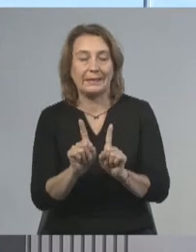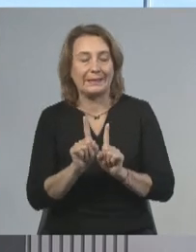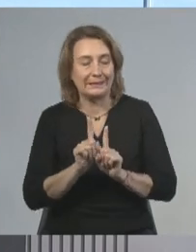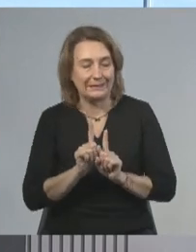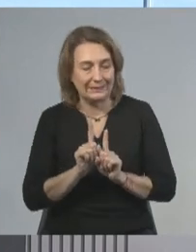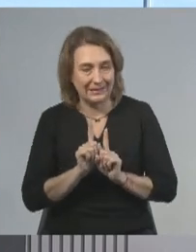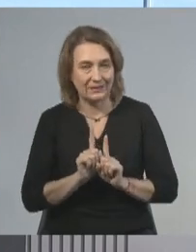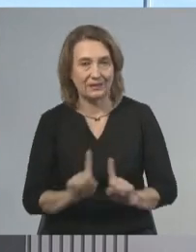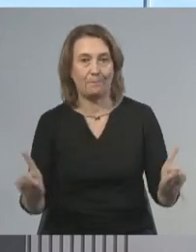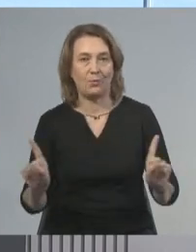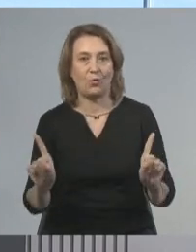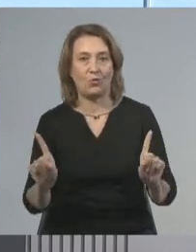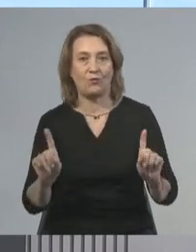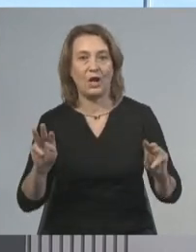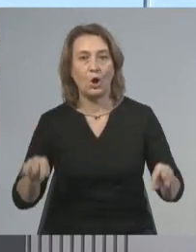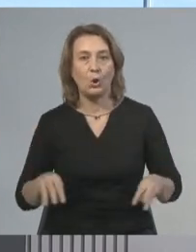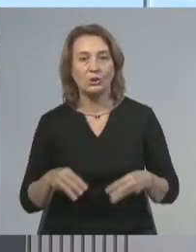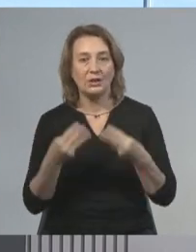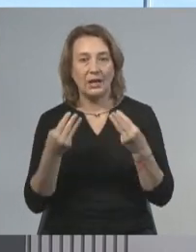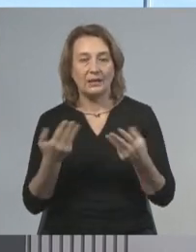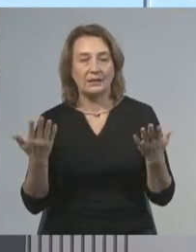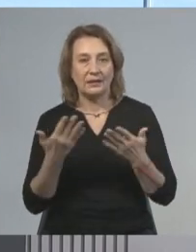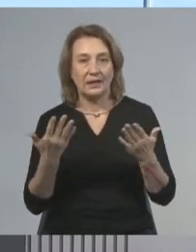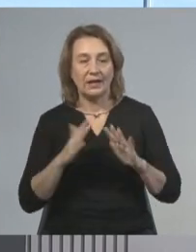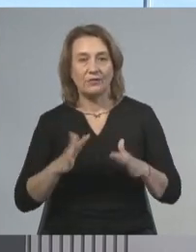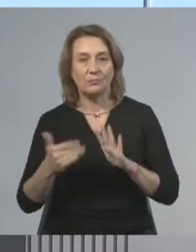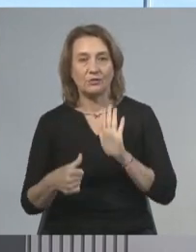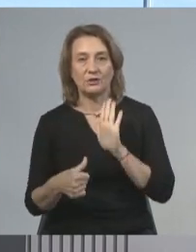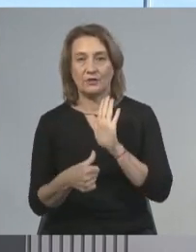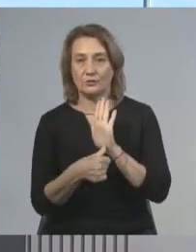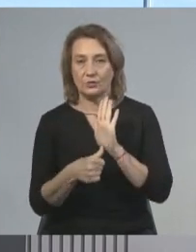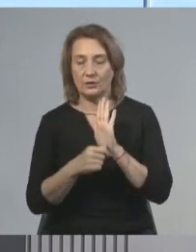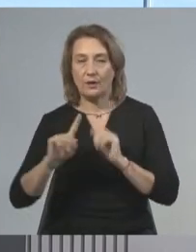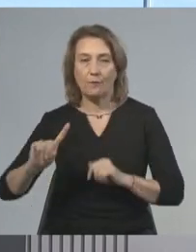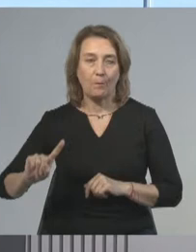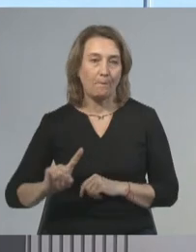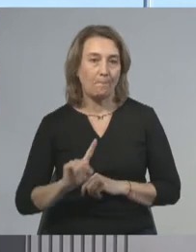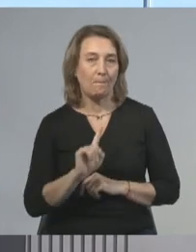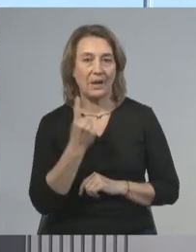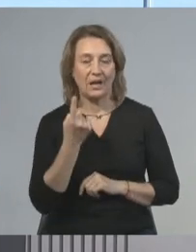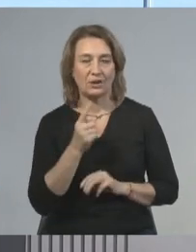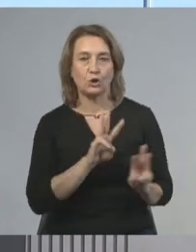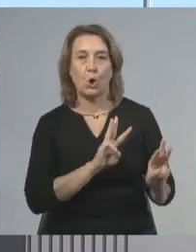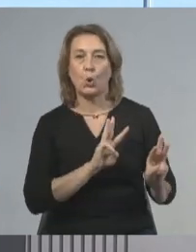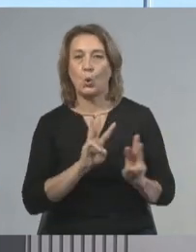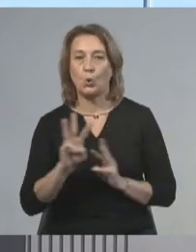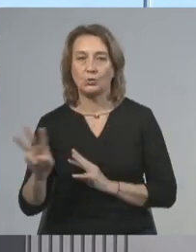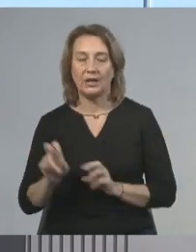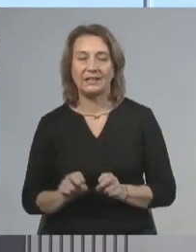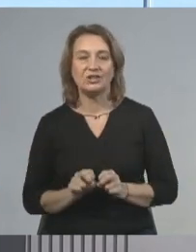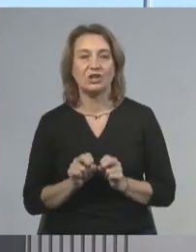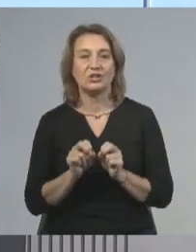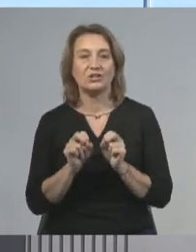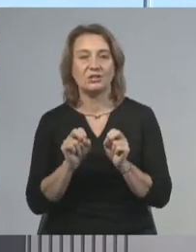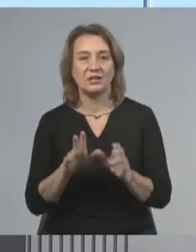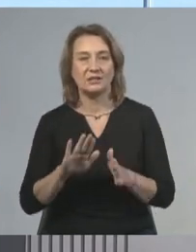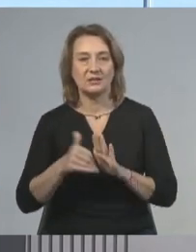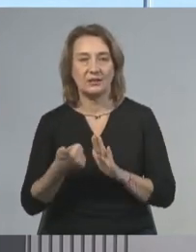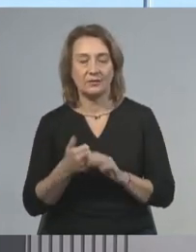in the chat box and get valuable gifts for asking your questions